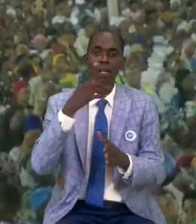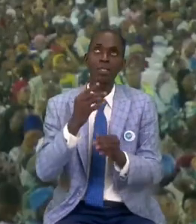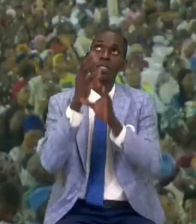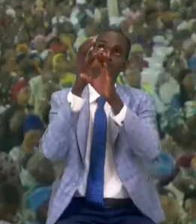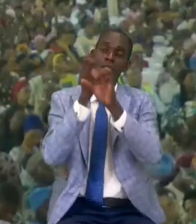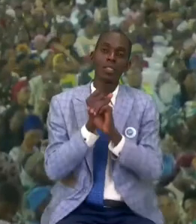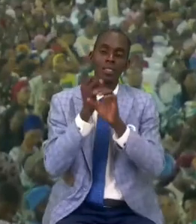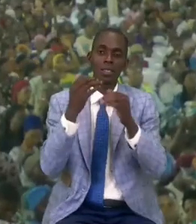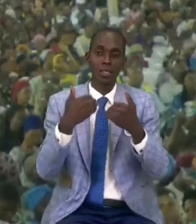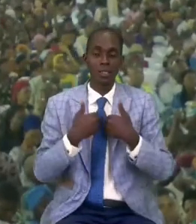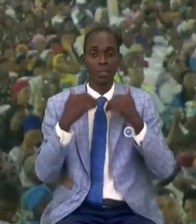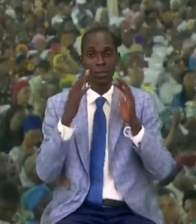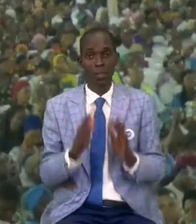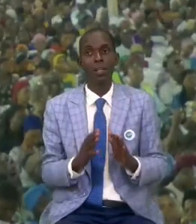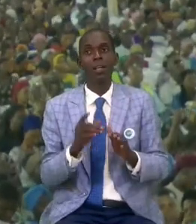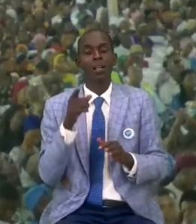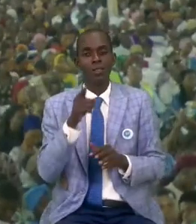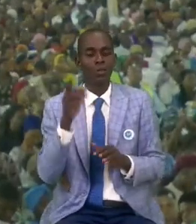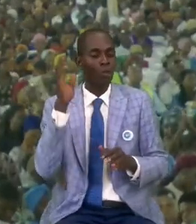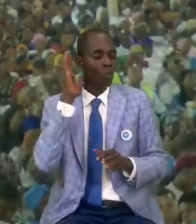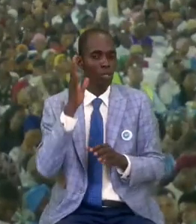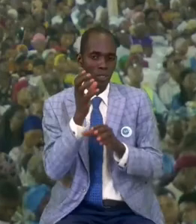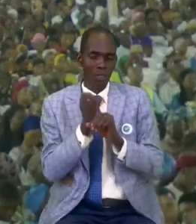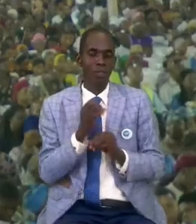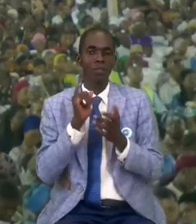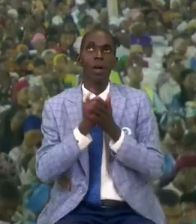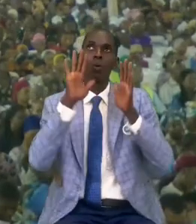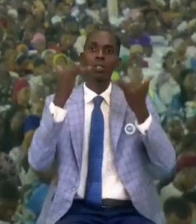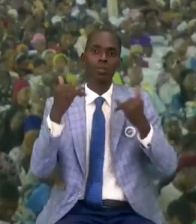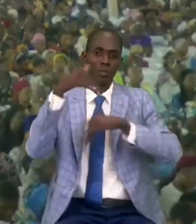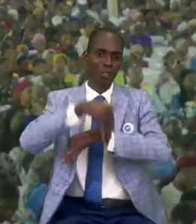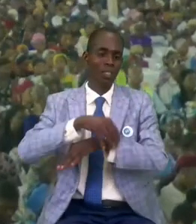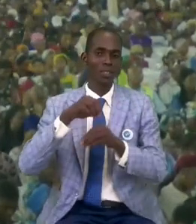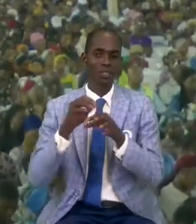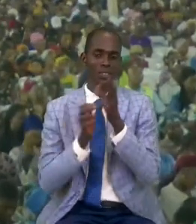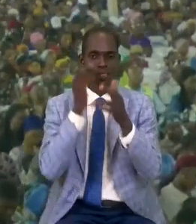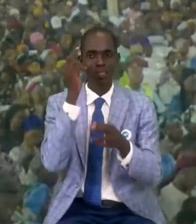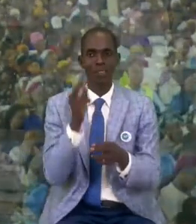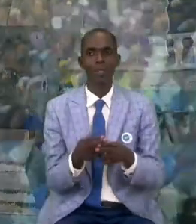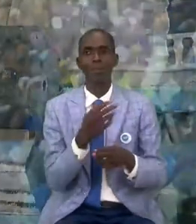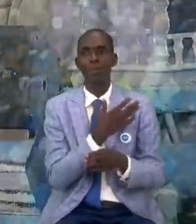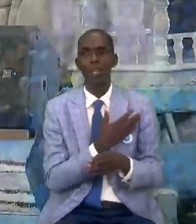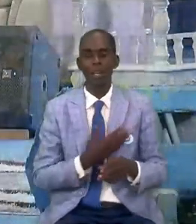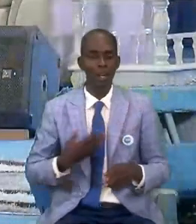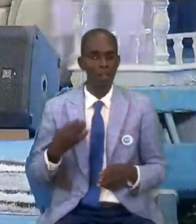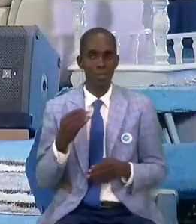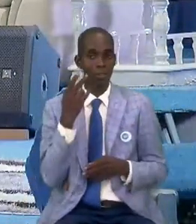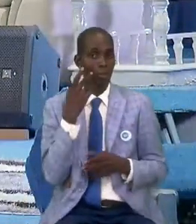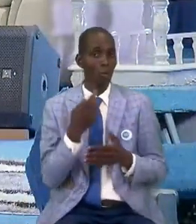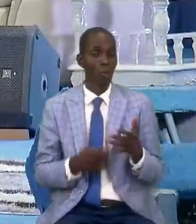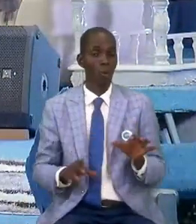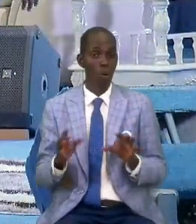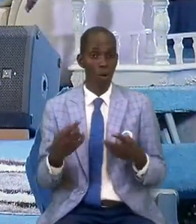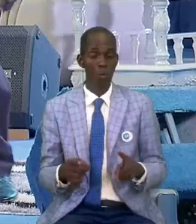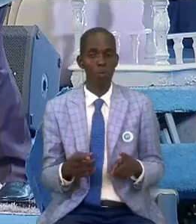Jesus' name. And see what we'll do. Jeremiah chapter 32. In Jeremiah chapter